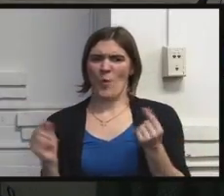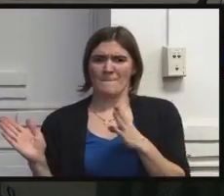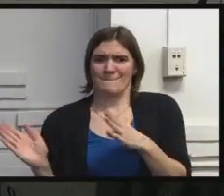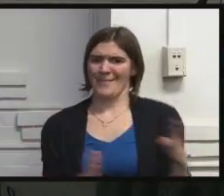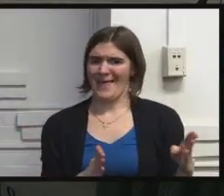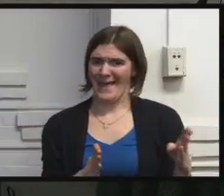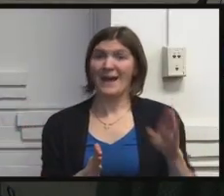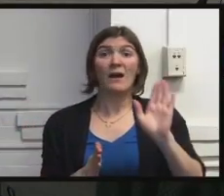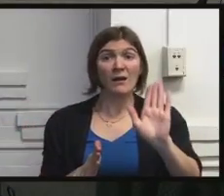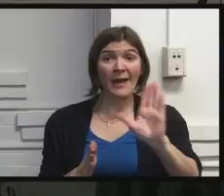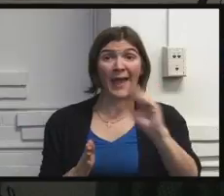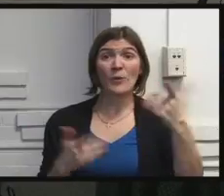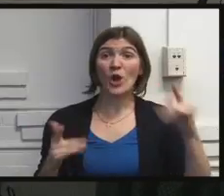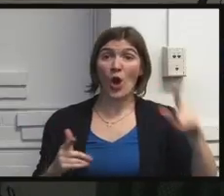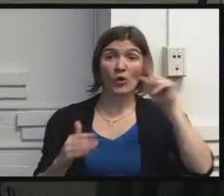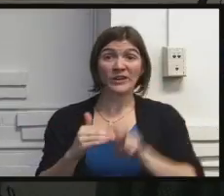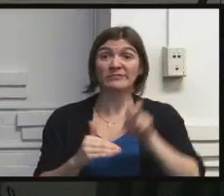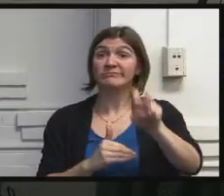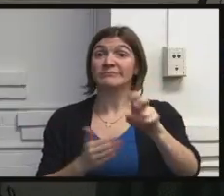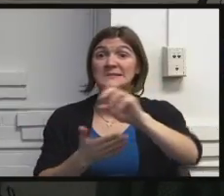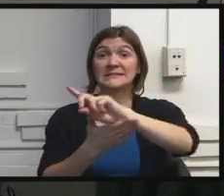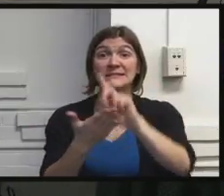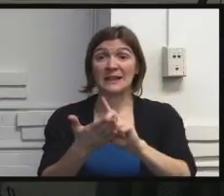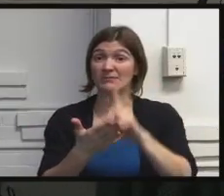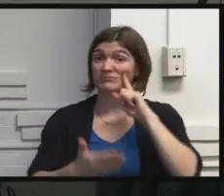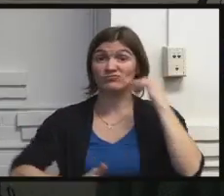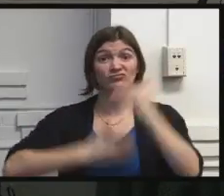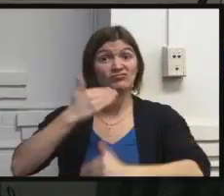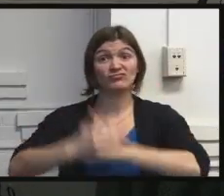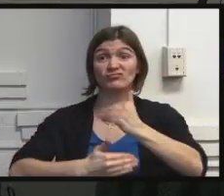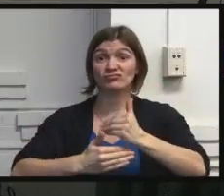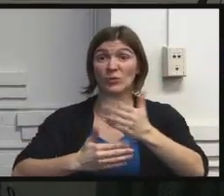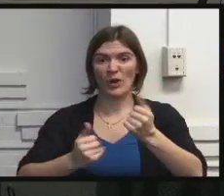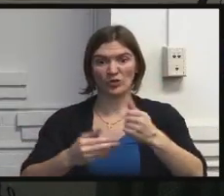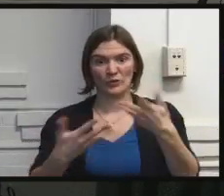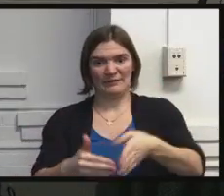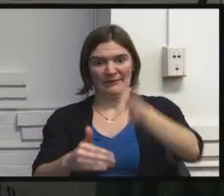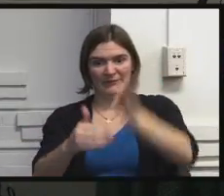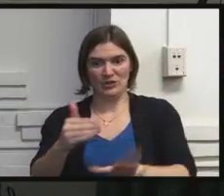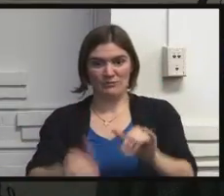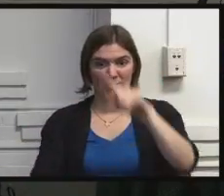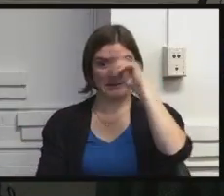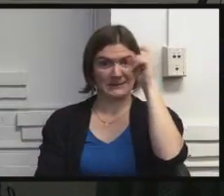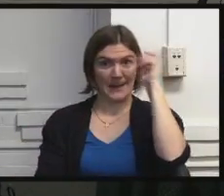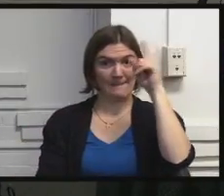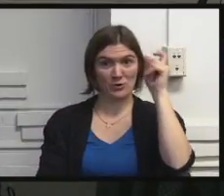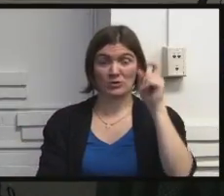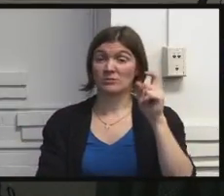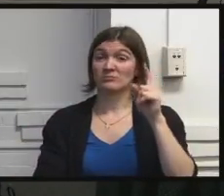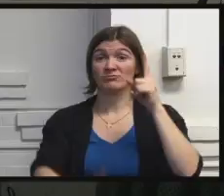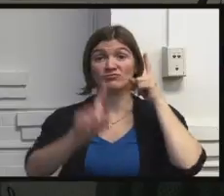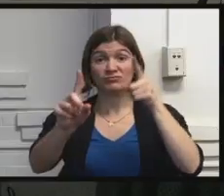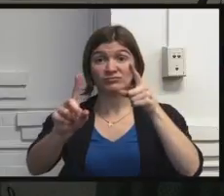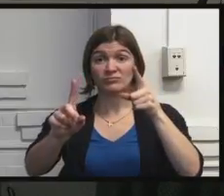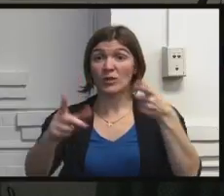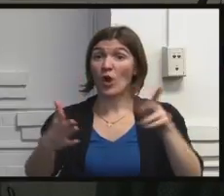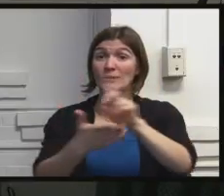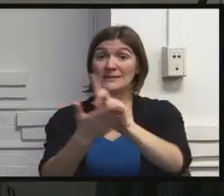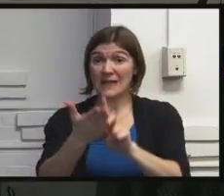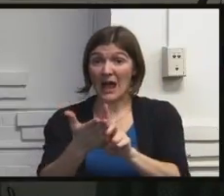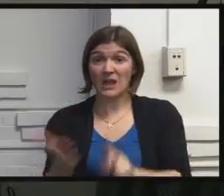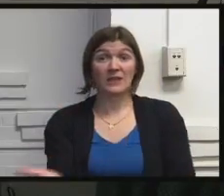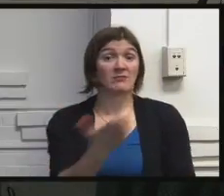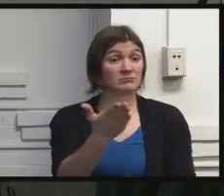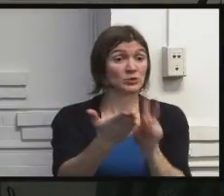bridge. But at the same time, we've already moved into design because we're moving so quickly in order to deliver this project on time. We're basically at final plans. They were